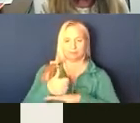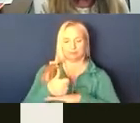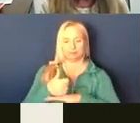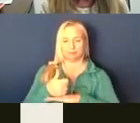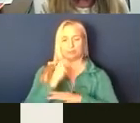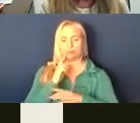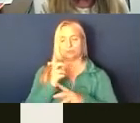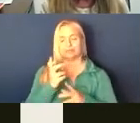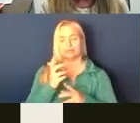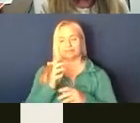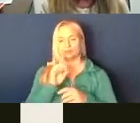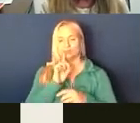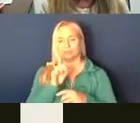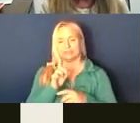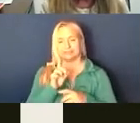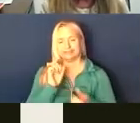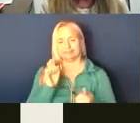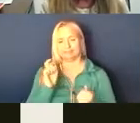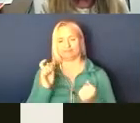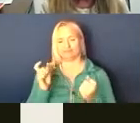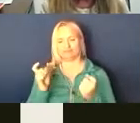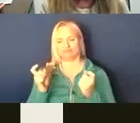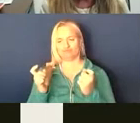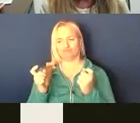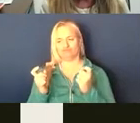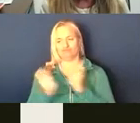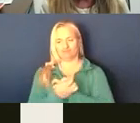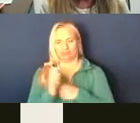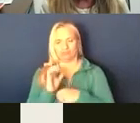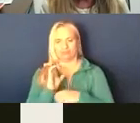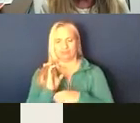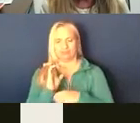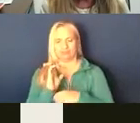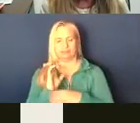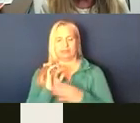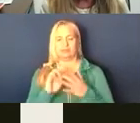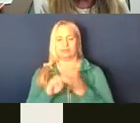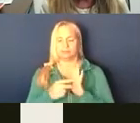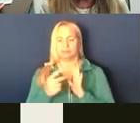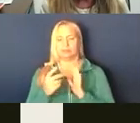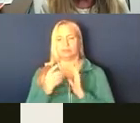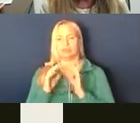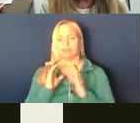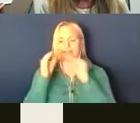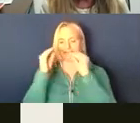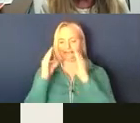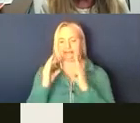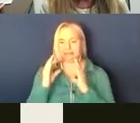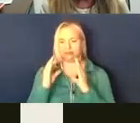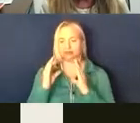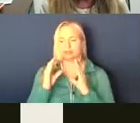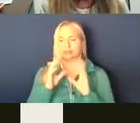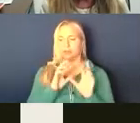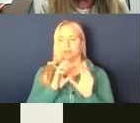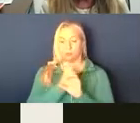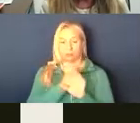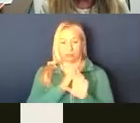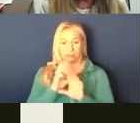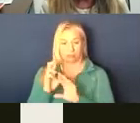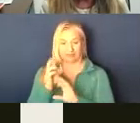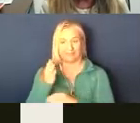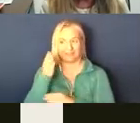practices. And what I mean by that is, as teacher preparators, as preparers for future